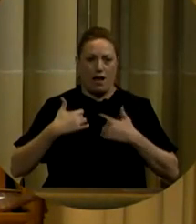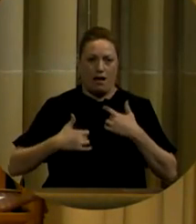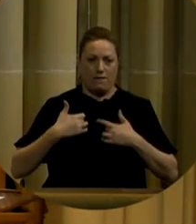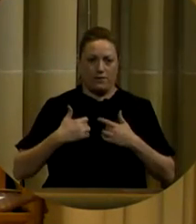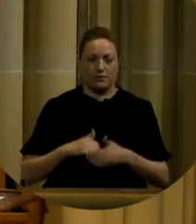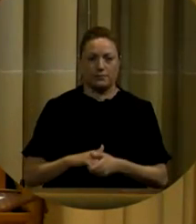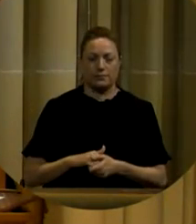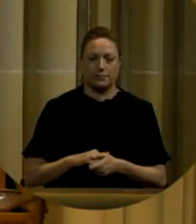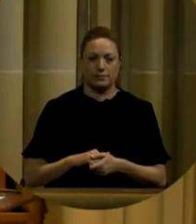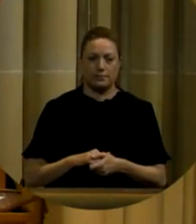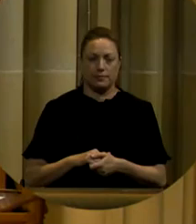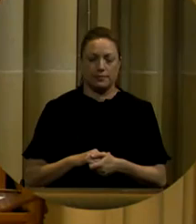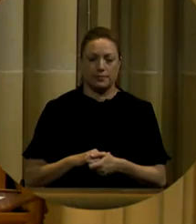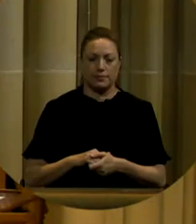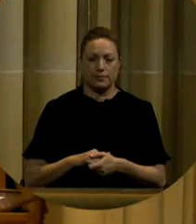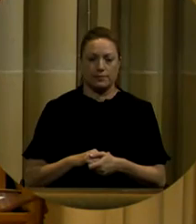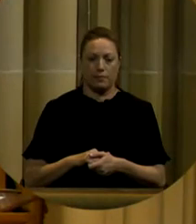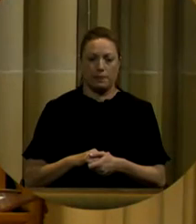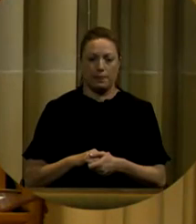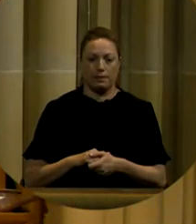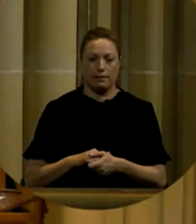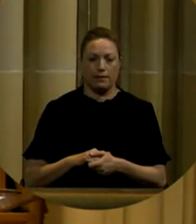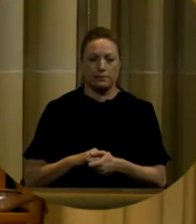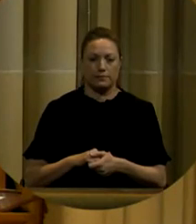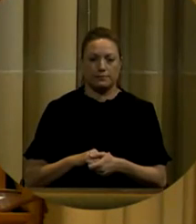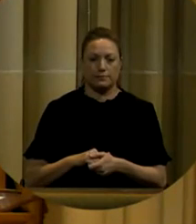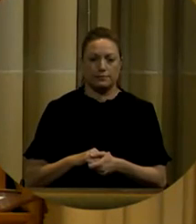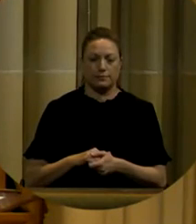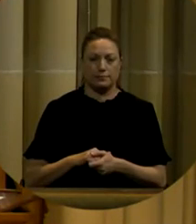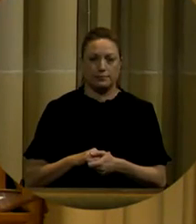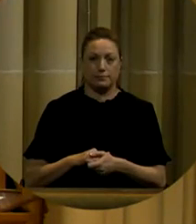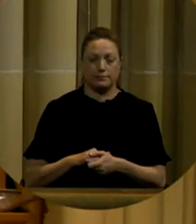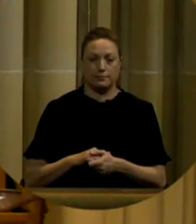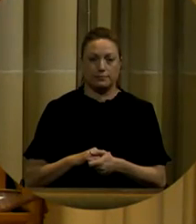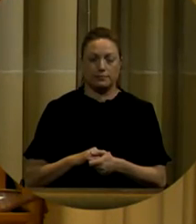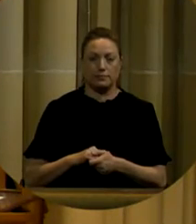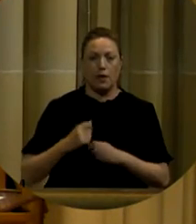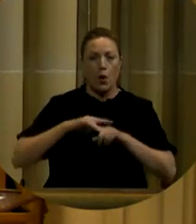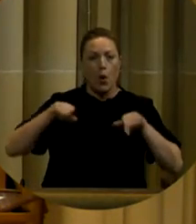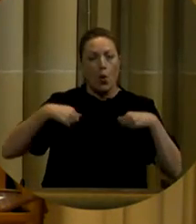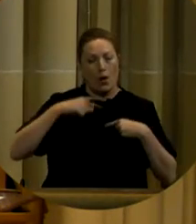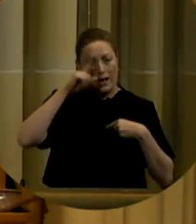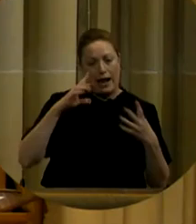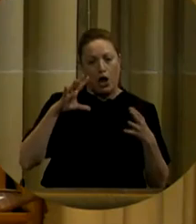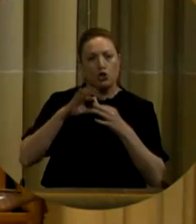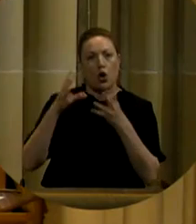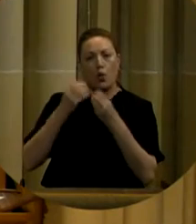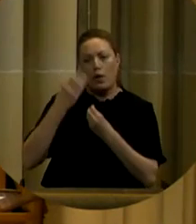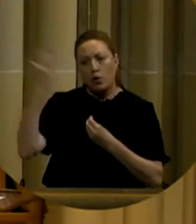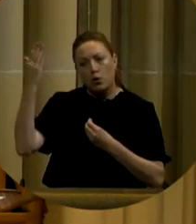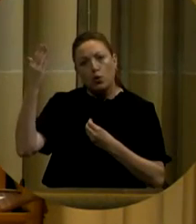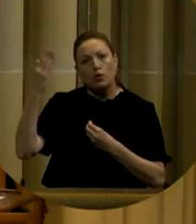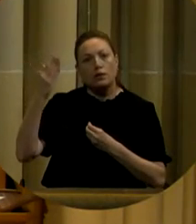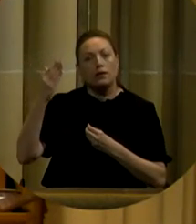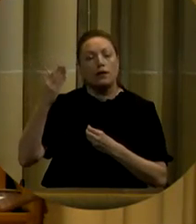Grant also to us, when our earthly pilgrimage is done, that we may come to an eternal dwelling place and live with you